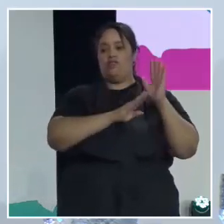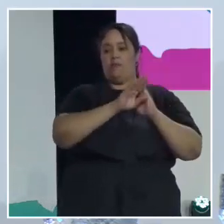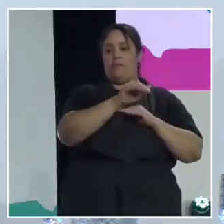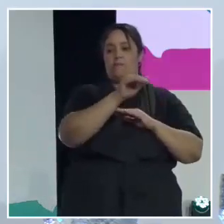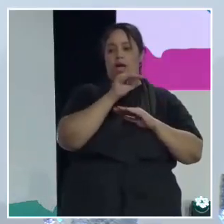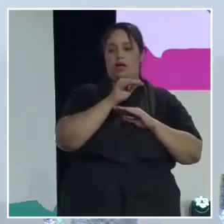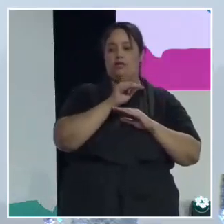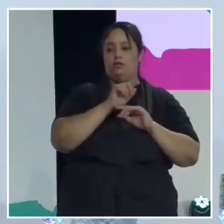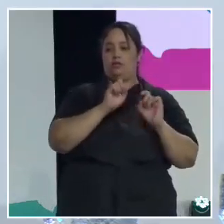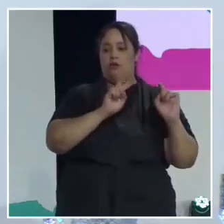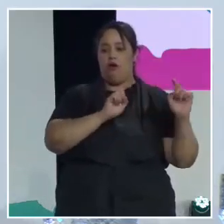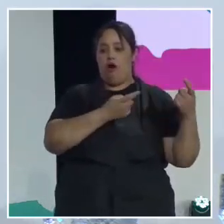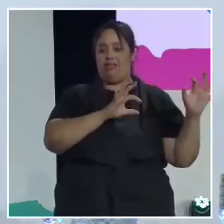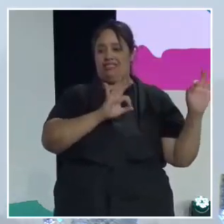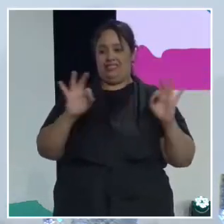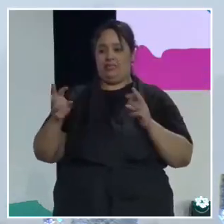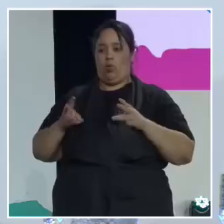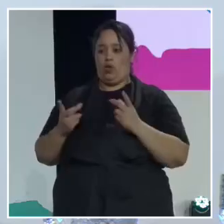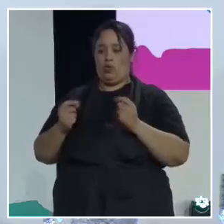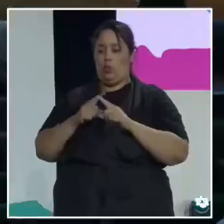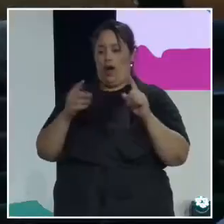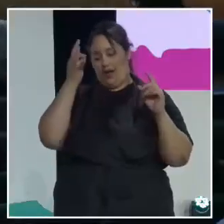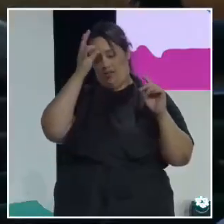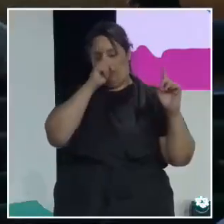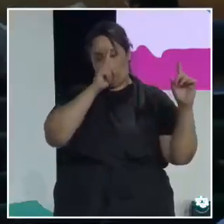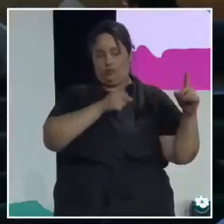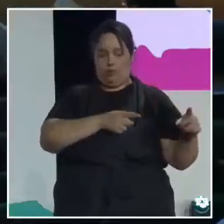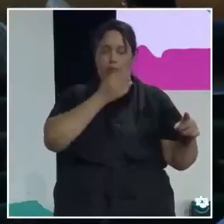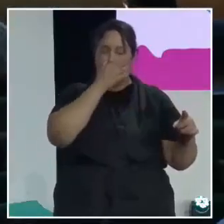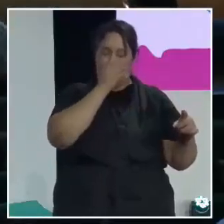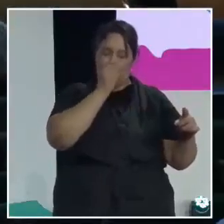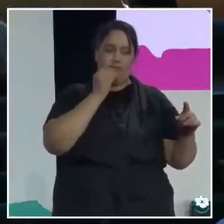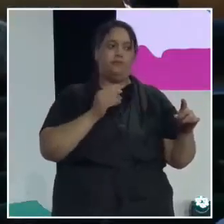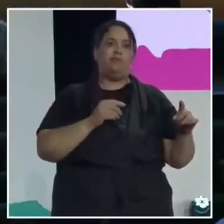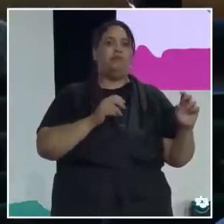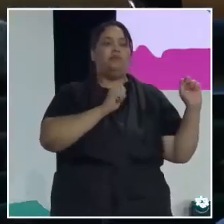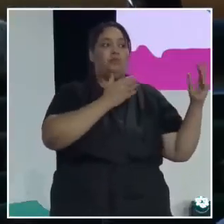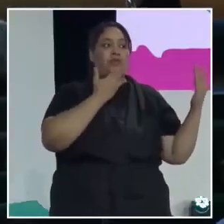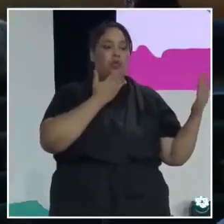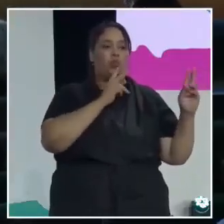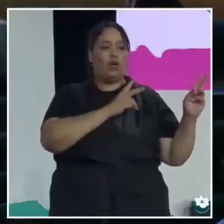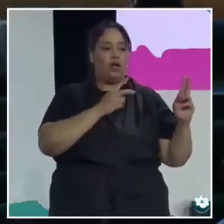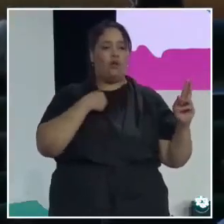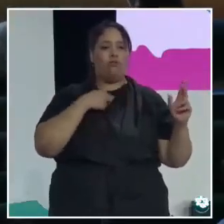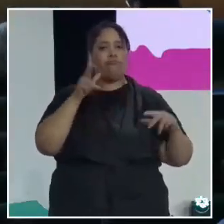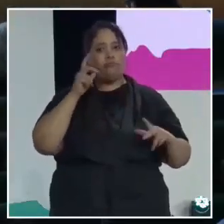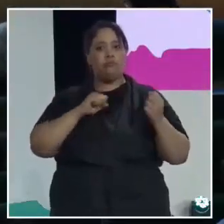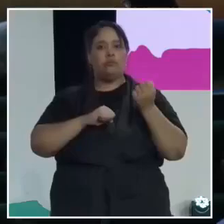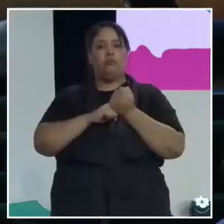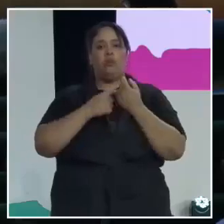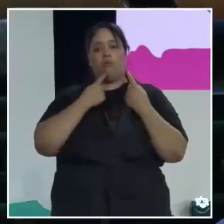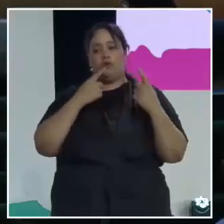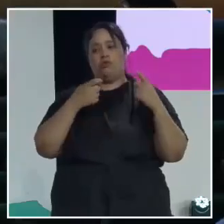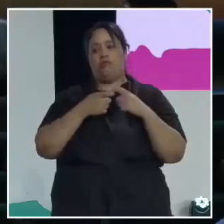government directives. Thank you, Sidi Oulta. So again, you support messages from Handicap and from NDD on